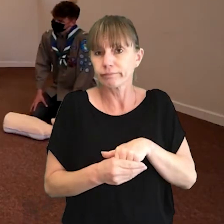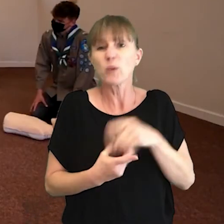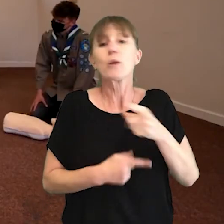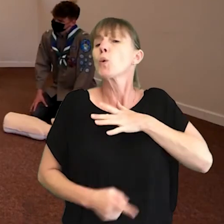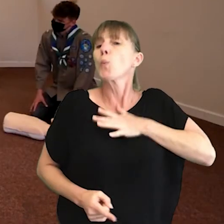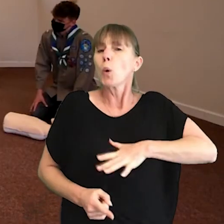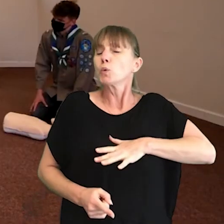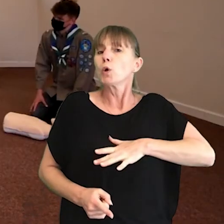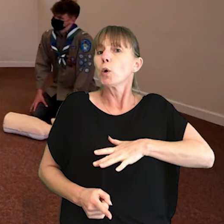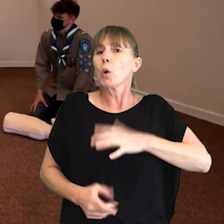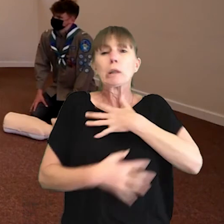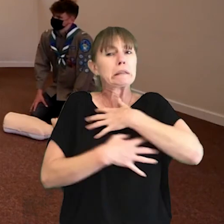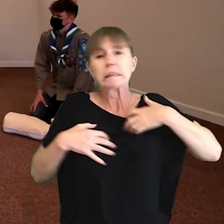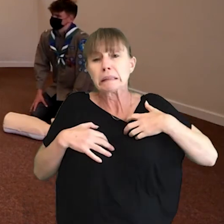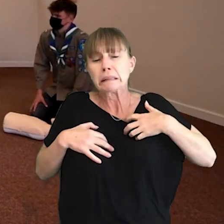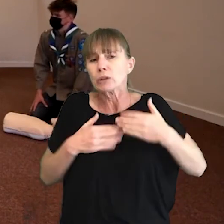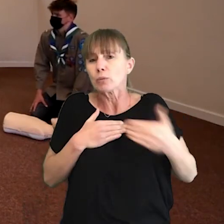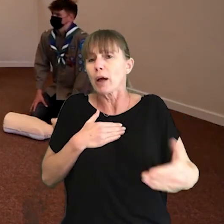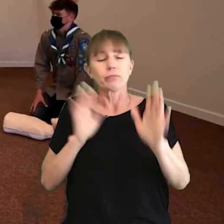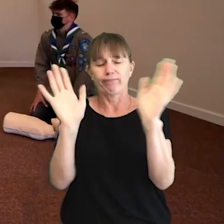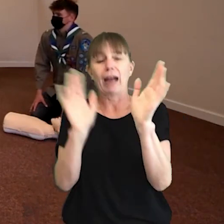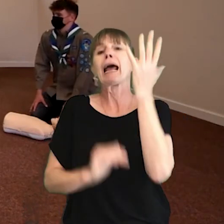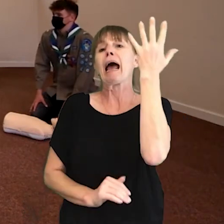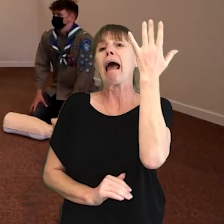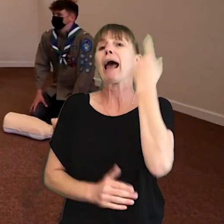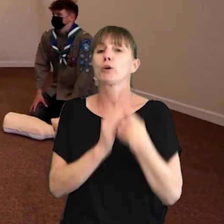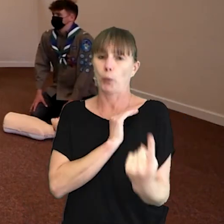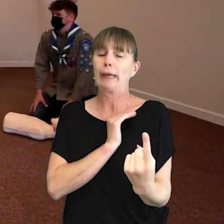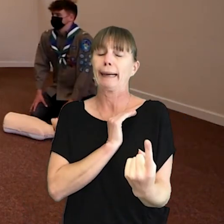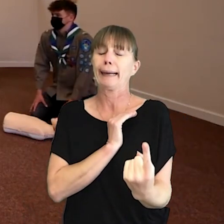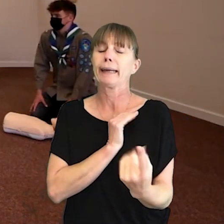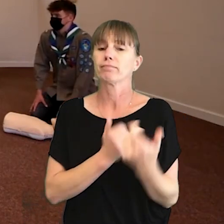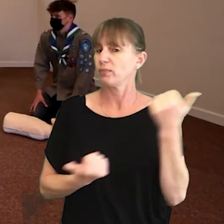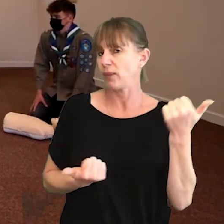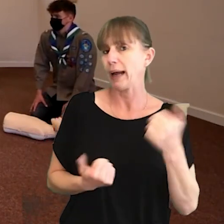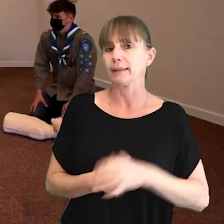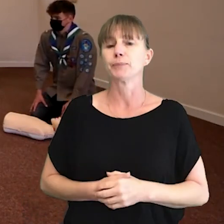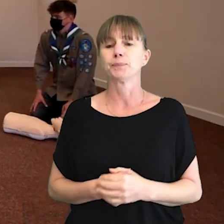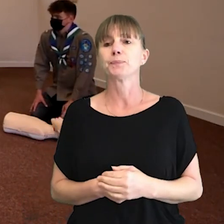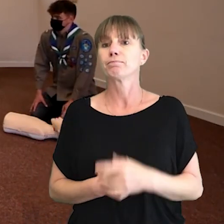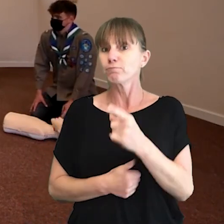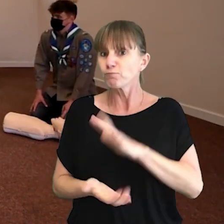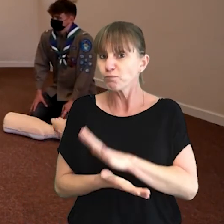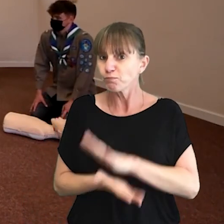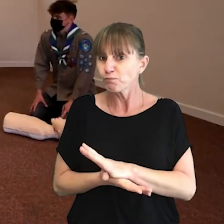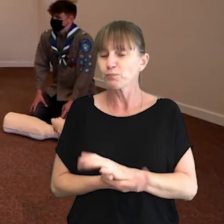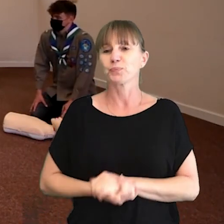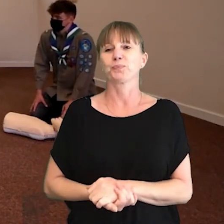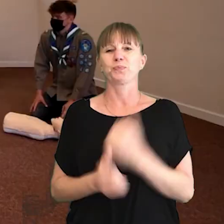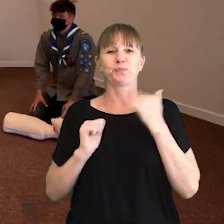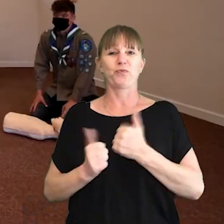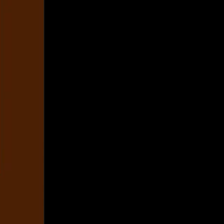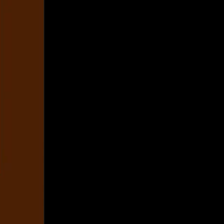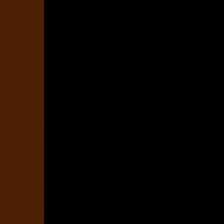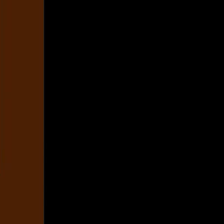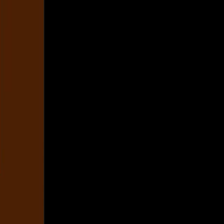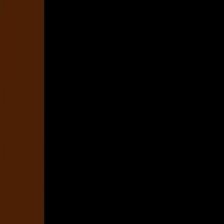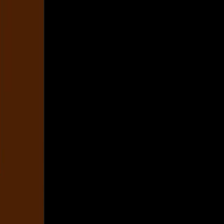wish to, or they're too stressed, then hands-on CPR is how we would do it. Happy with that? Excellent.